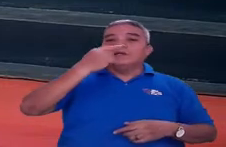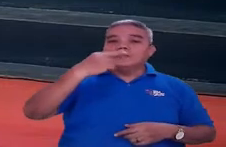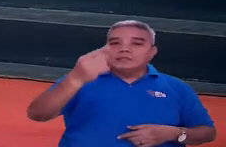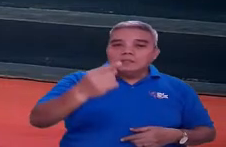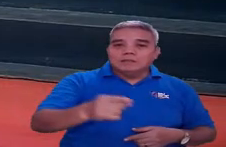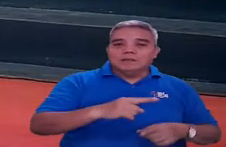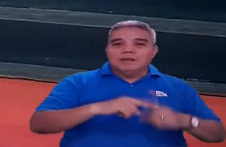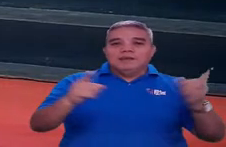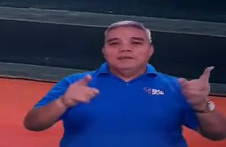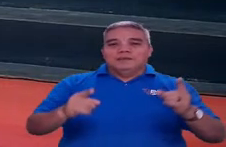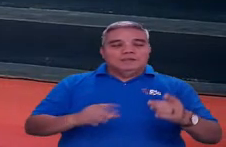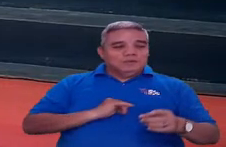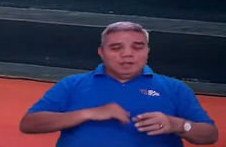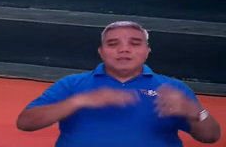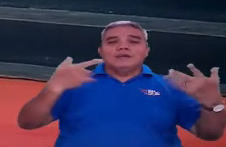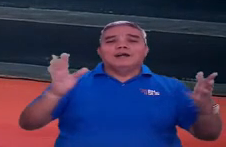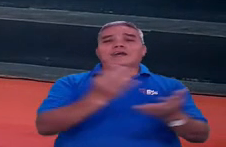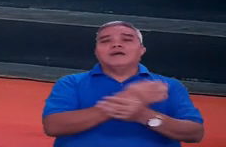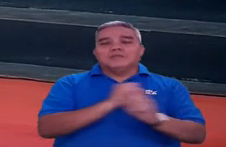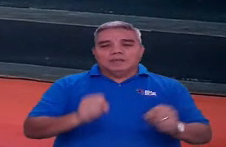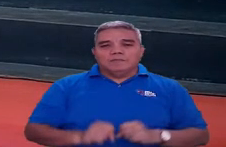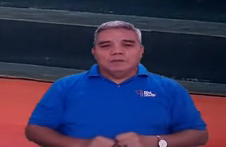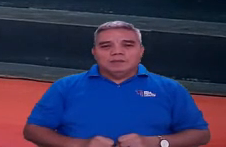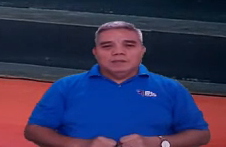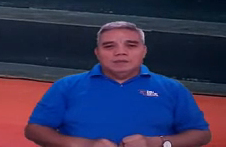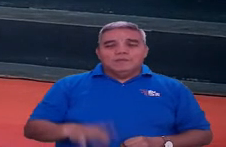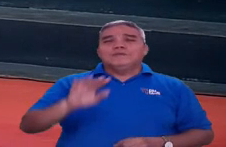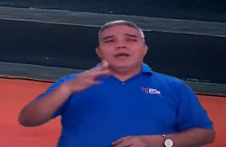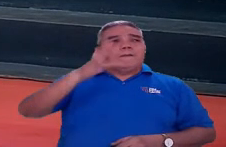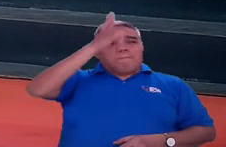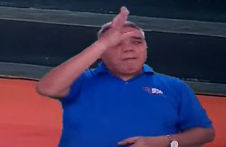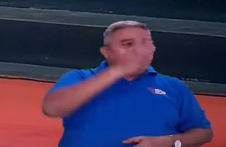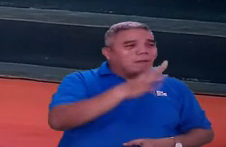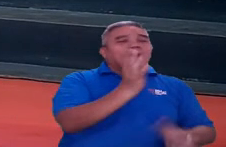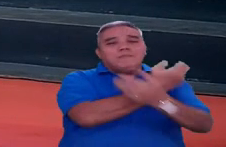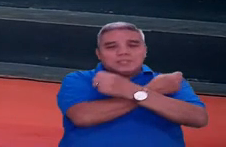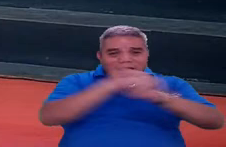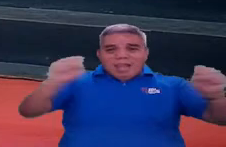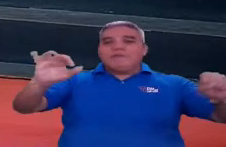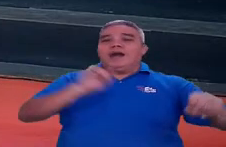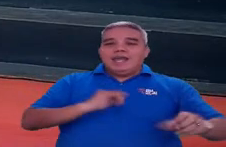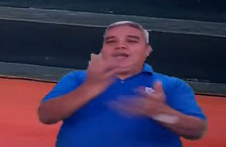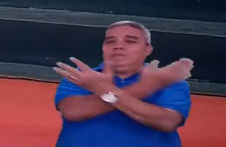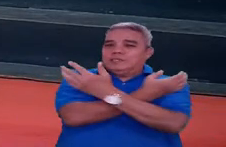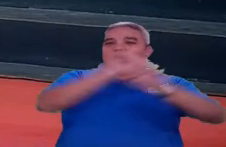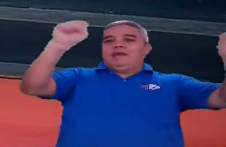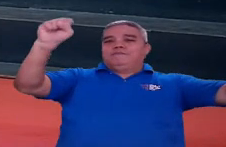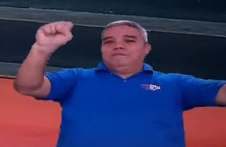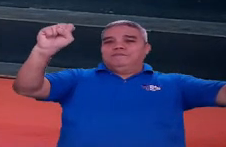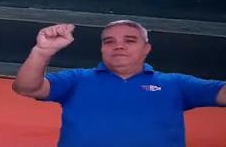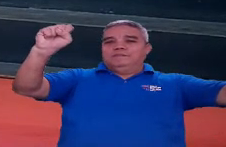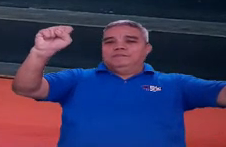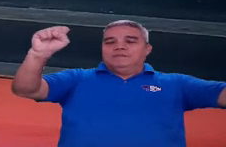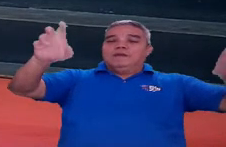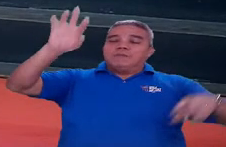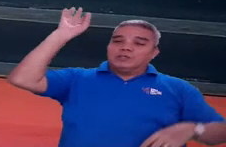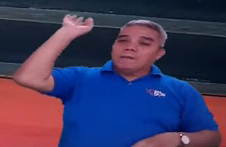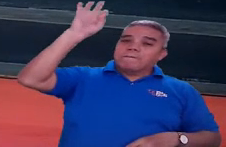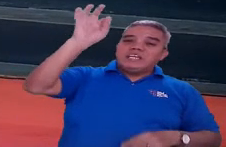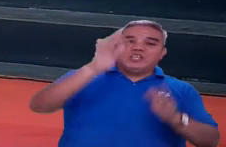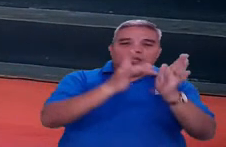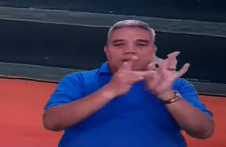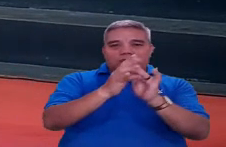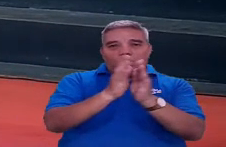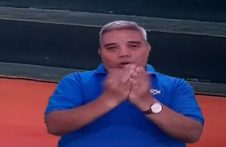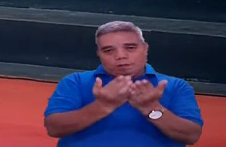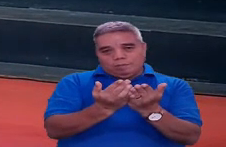ama ko, sabi ko, Tay, I am saved. Father, I am saved! I am saved! I am saved! Because of the preaching of the Word of